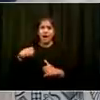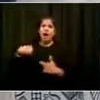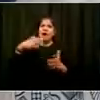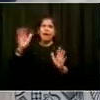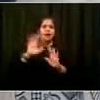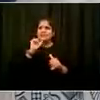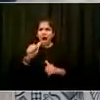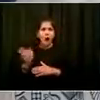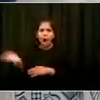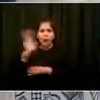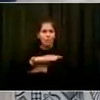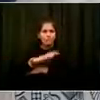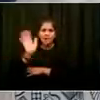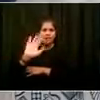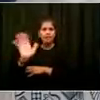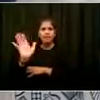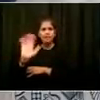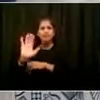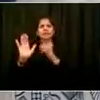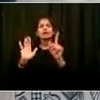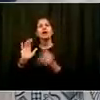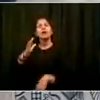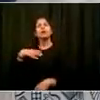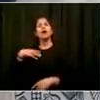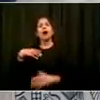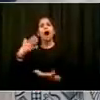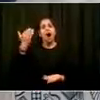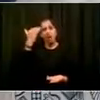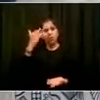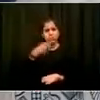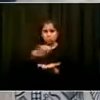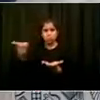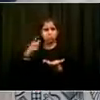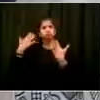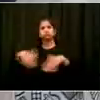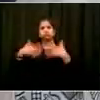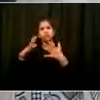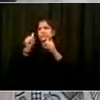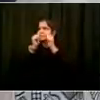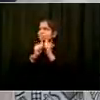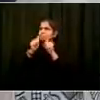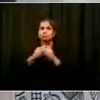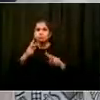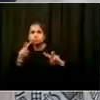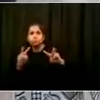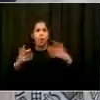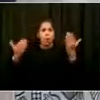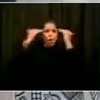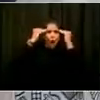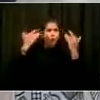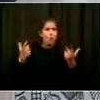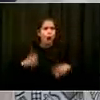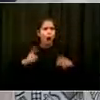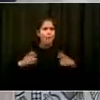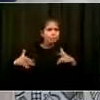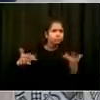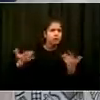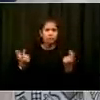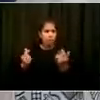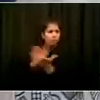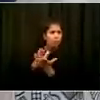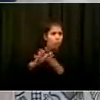matter. You're talking about a difference of 4 or 5 hours, which really isn't earth-shaking